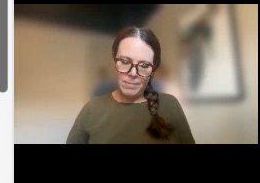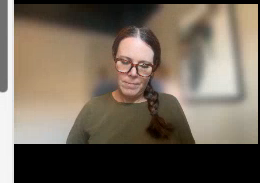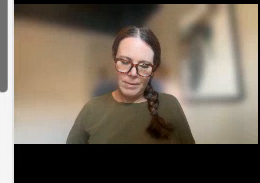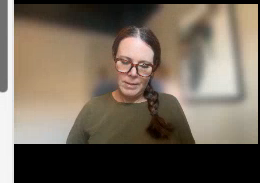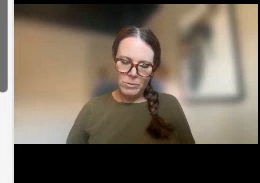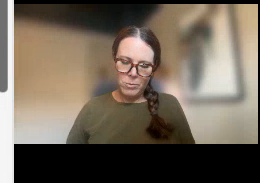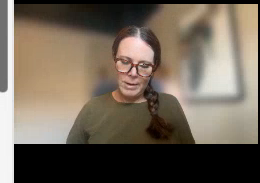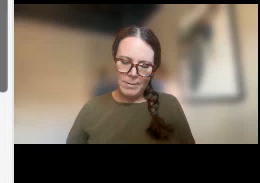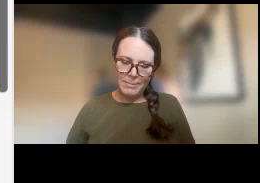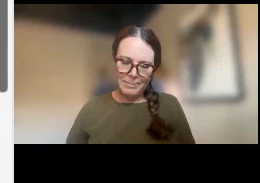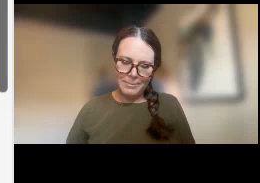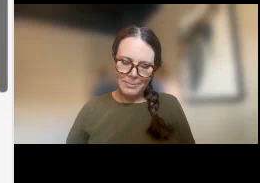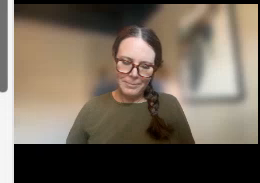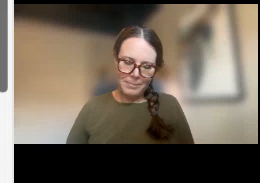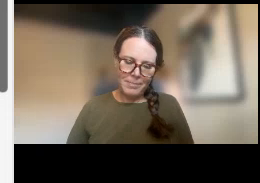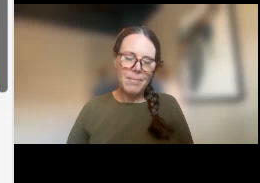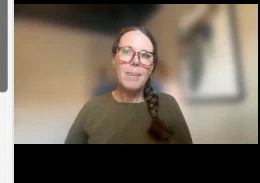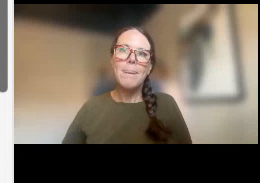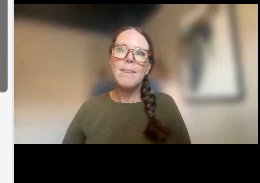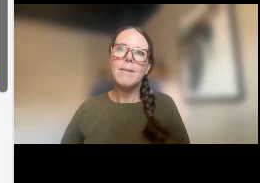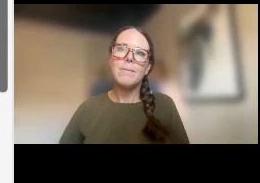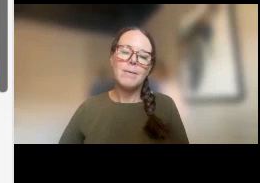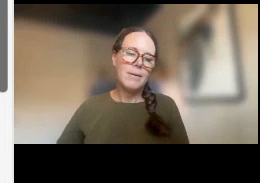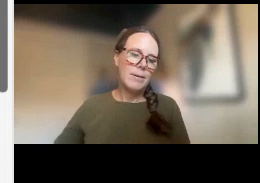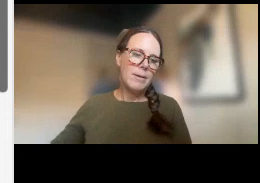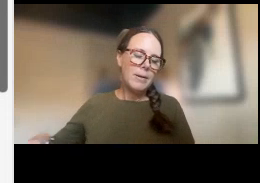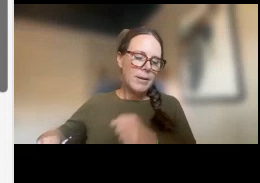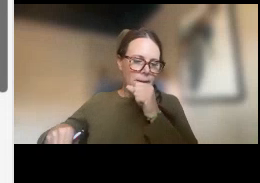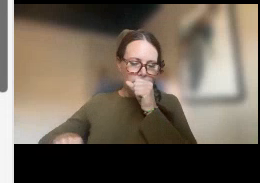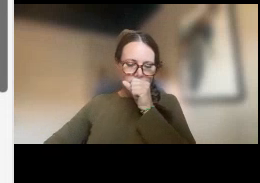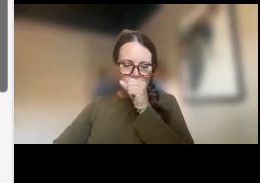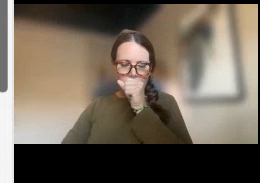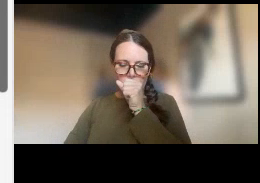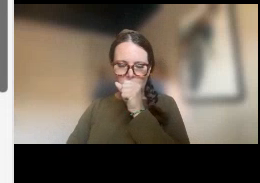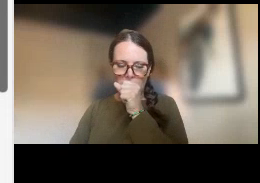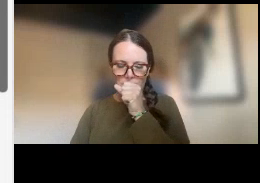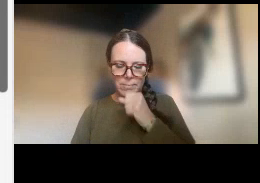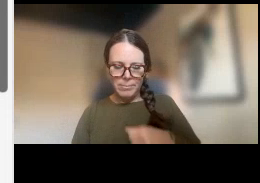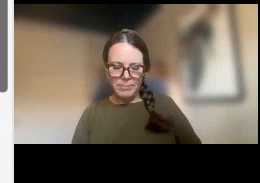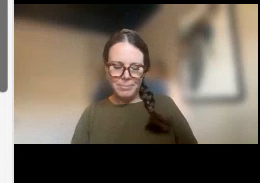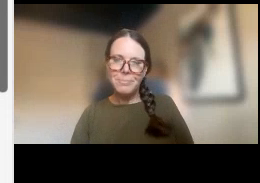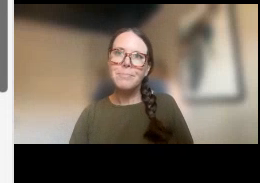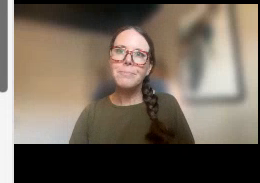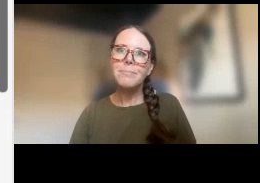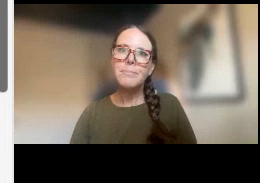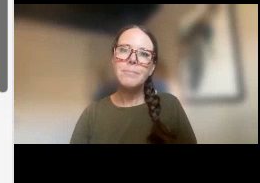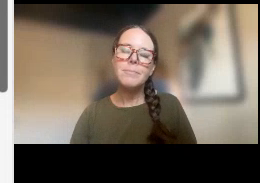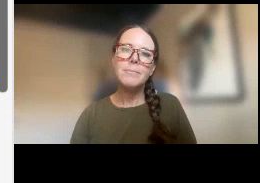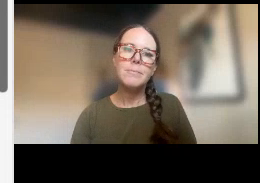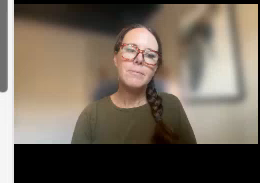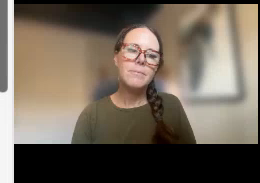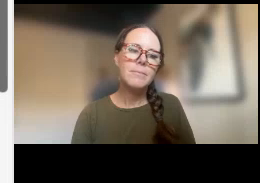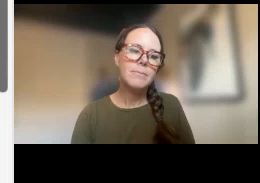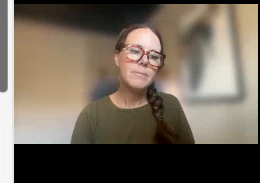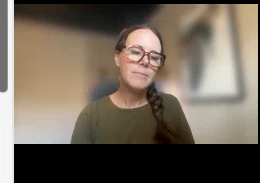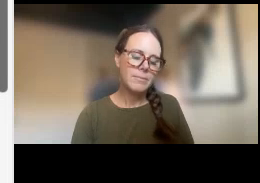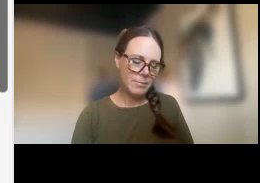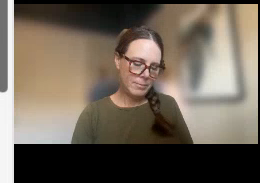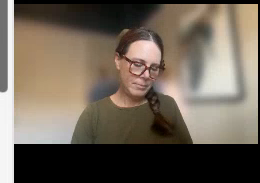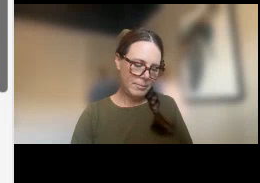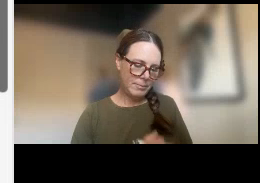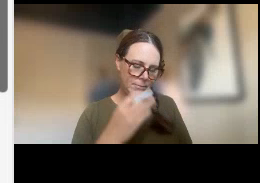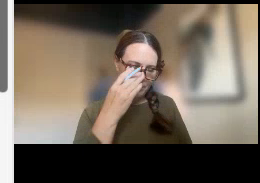Yes. And then That's by where we're at. Okay, that's where we're at. And then by the time we get to that final meeting, Visit Vancouver will